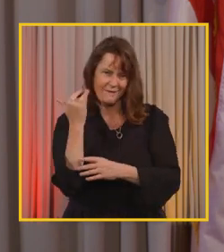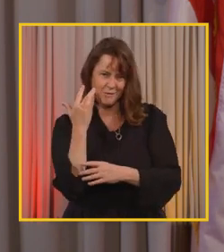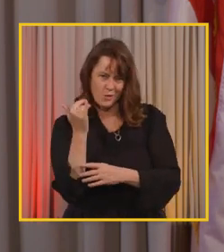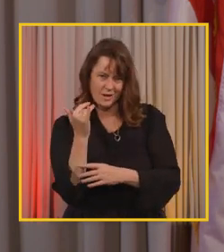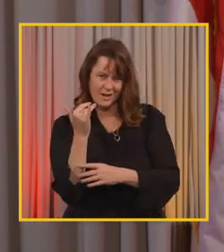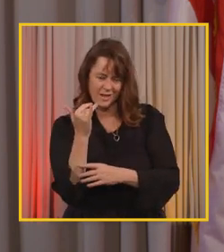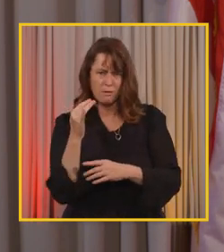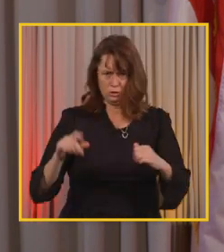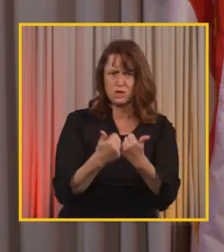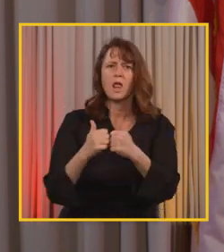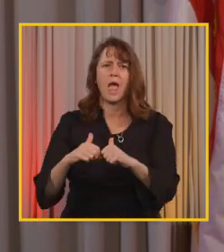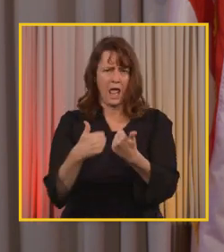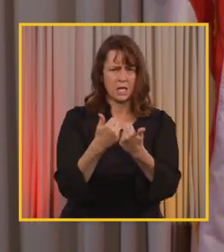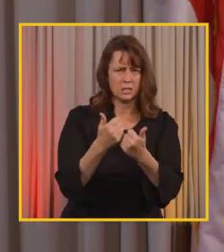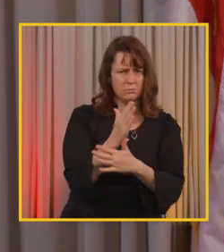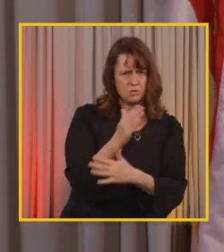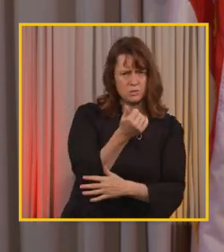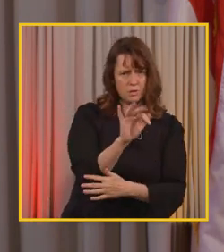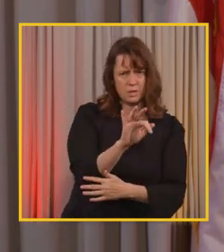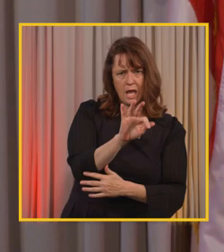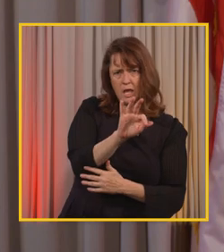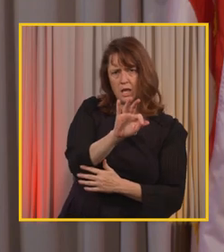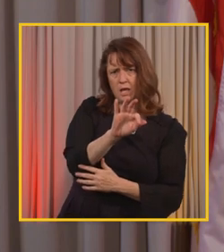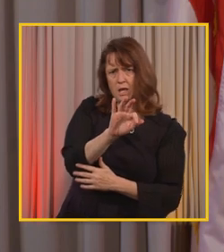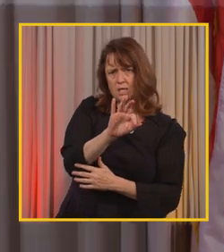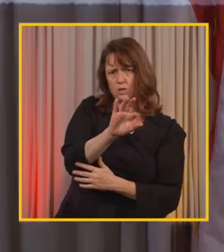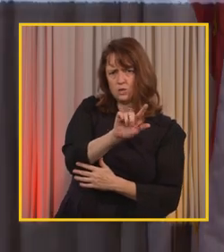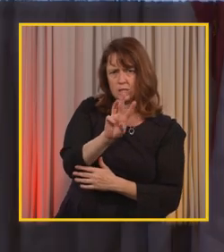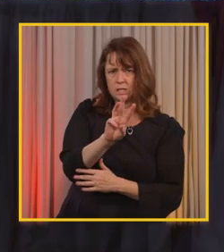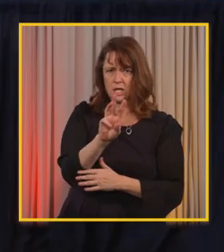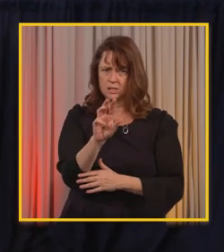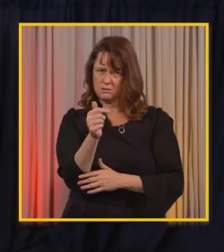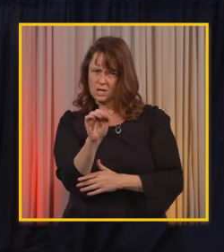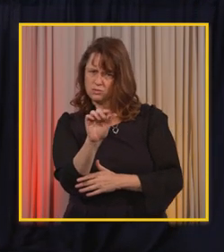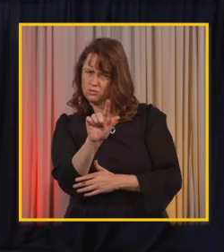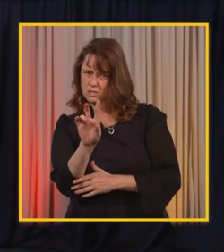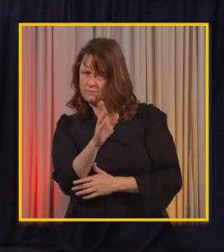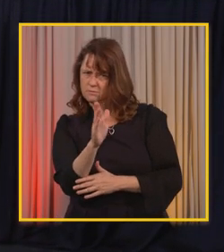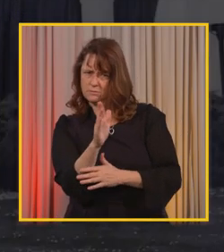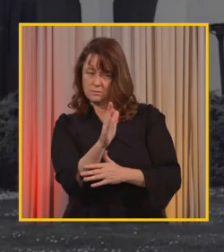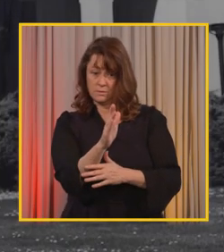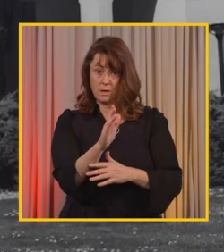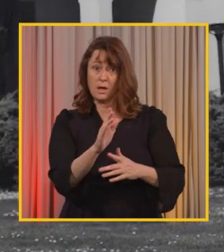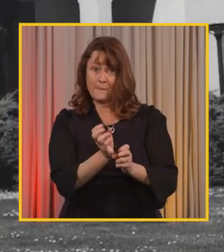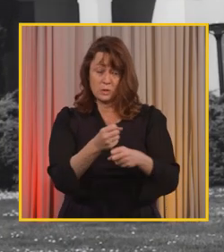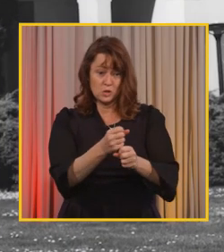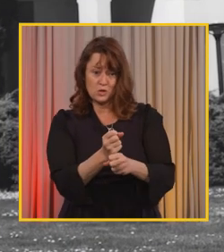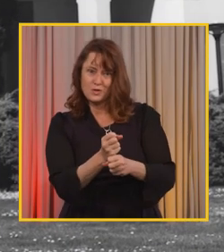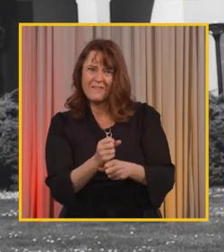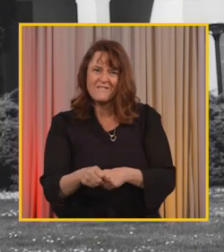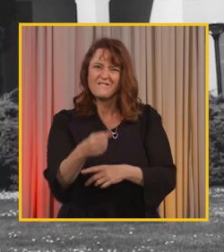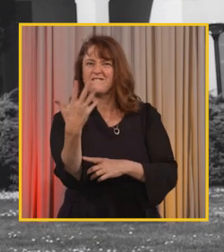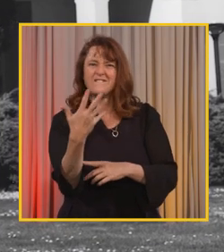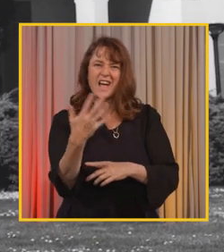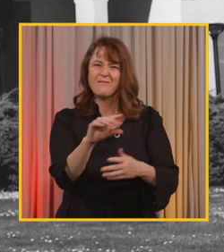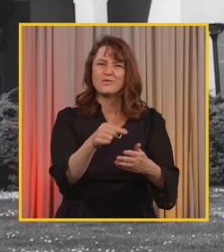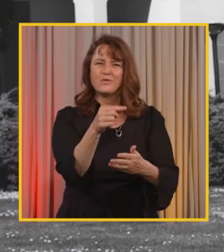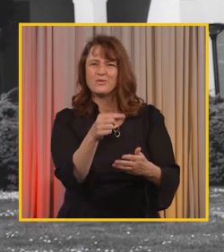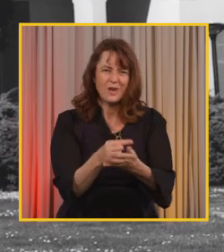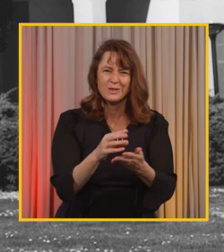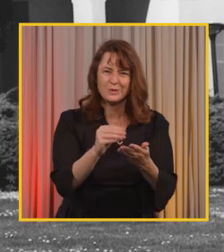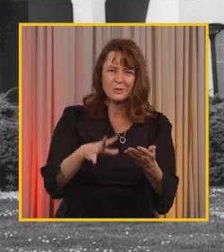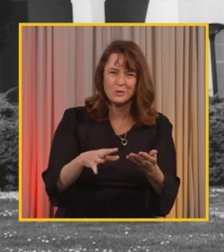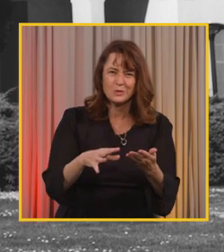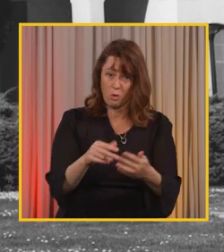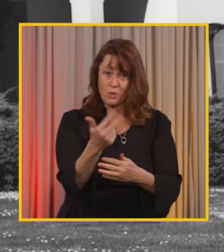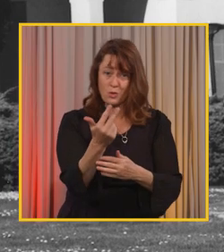5 graduates, with 3 of them transferring to a four-year university. In 1940, a large granite panther was added as a gift